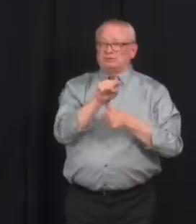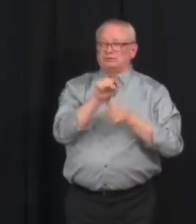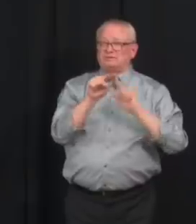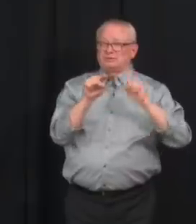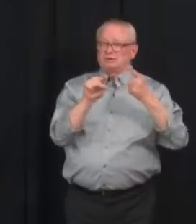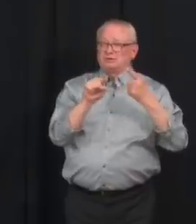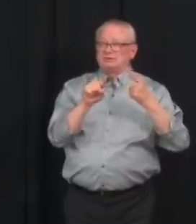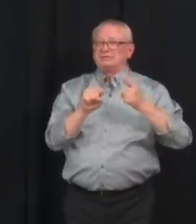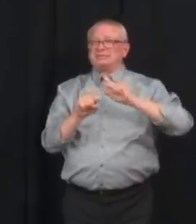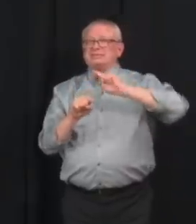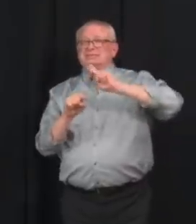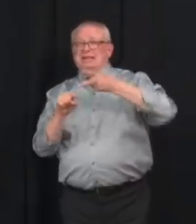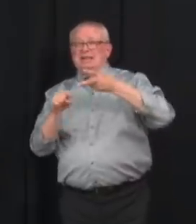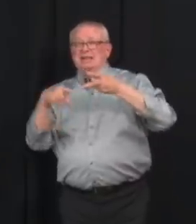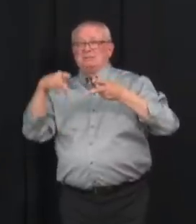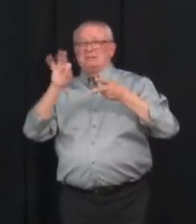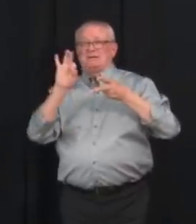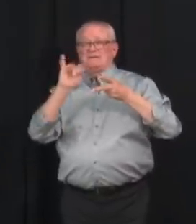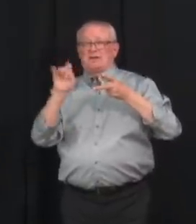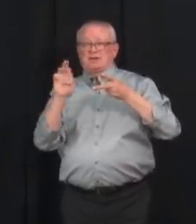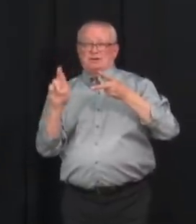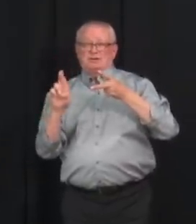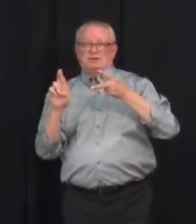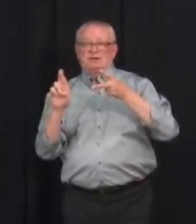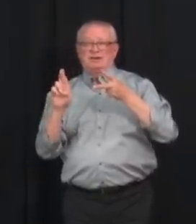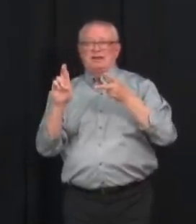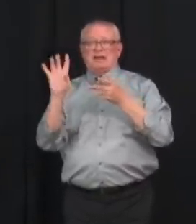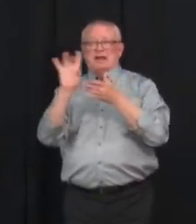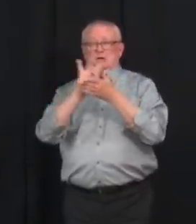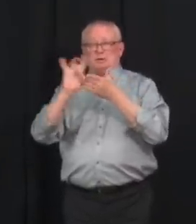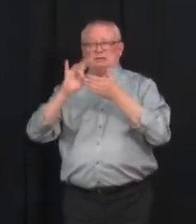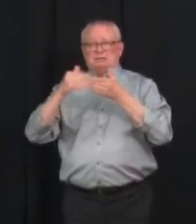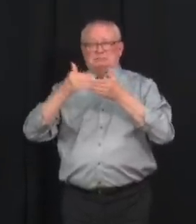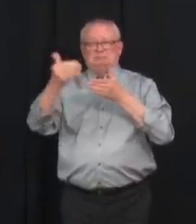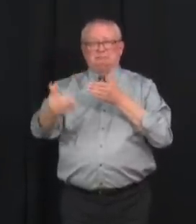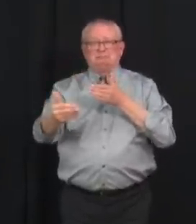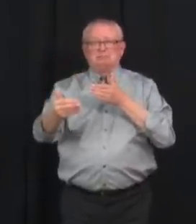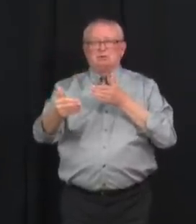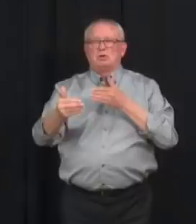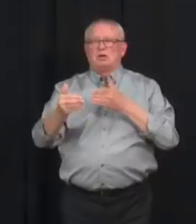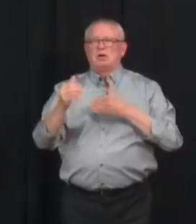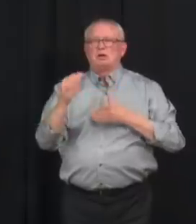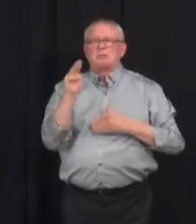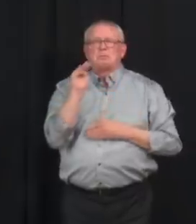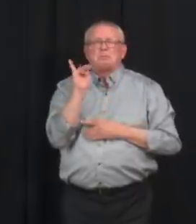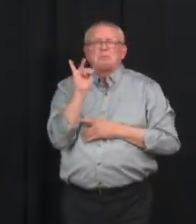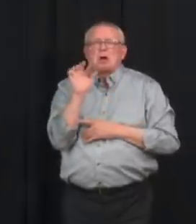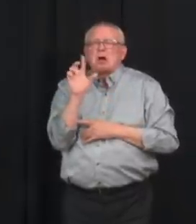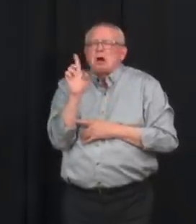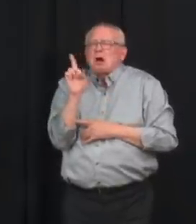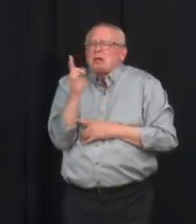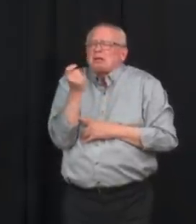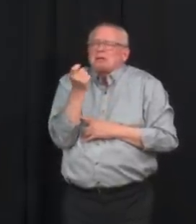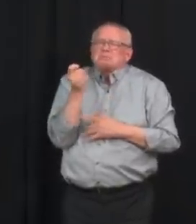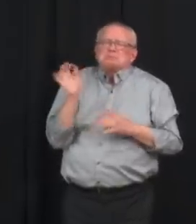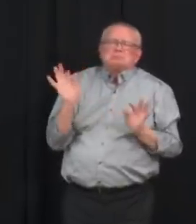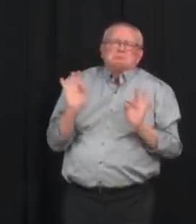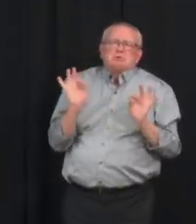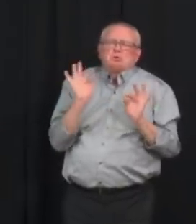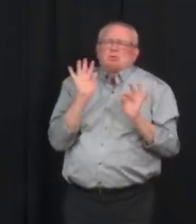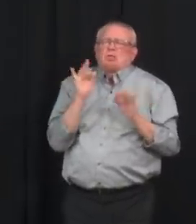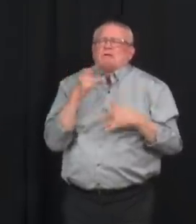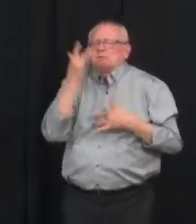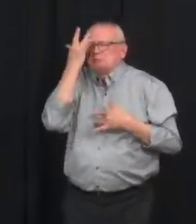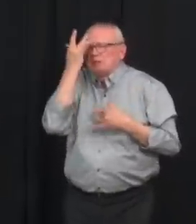also went away on their own. Whatever vaccine type you choose for your second dose, if your first dose was with